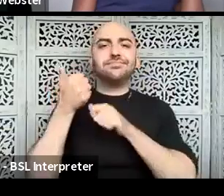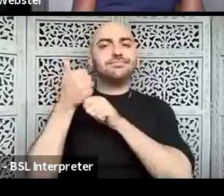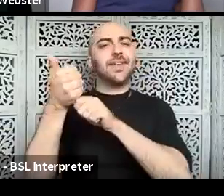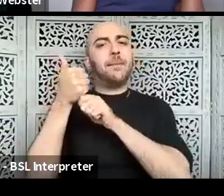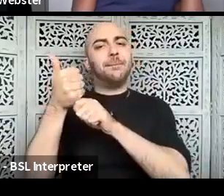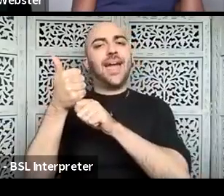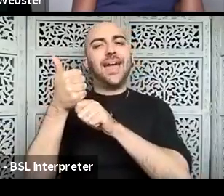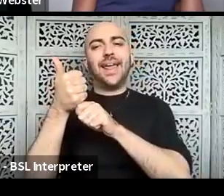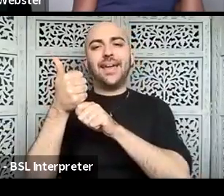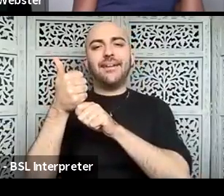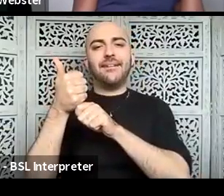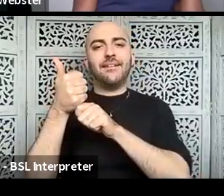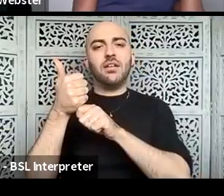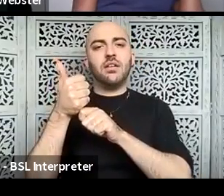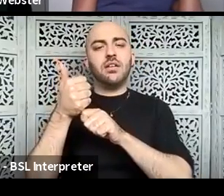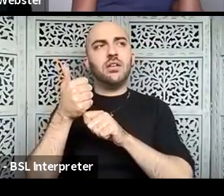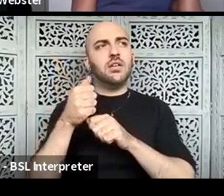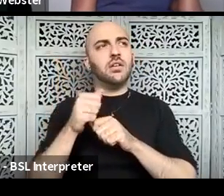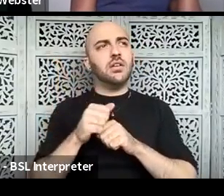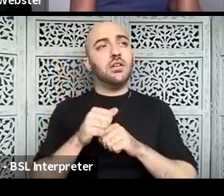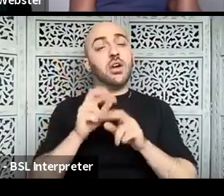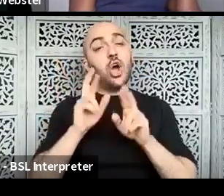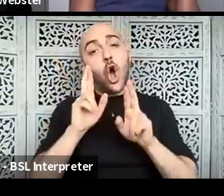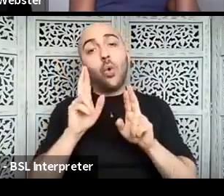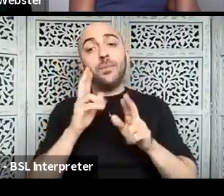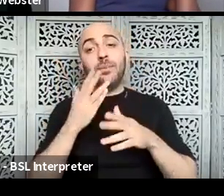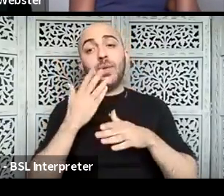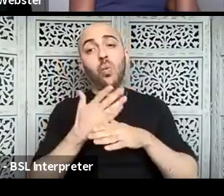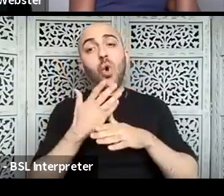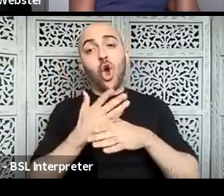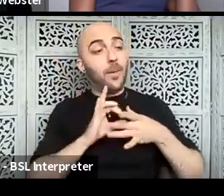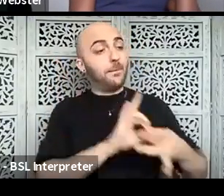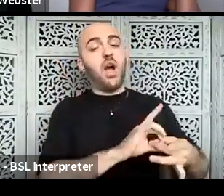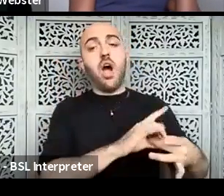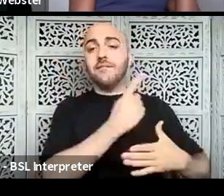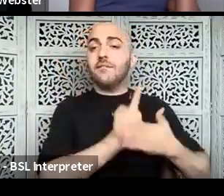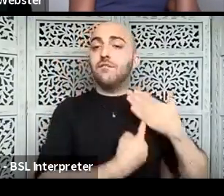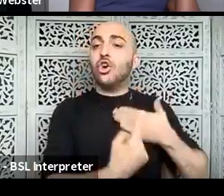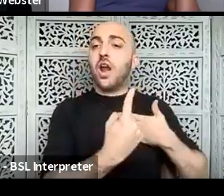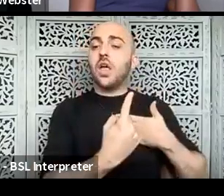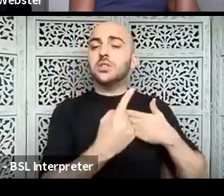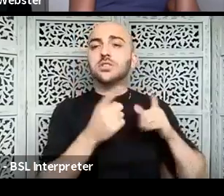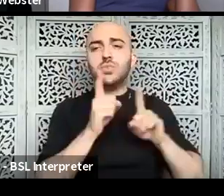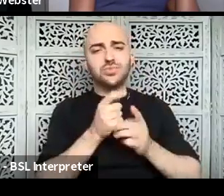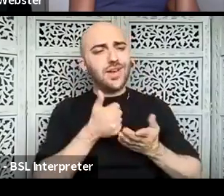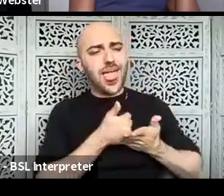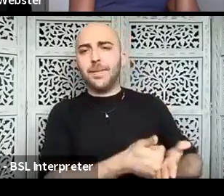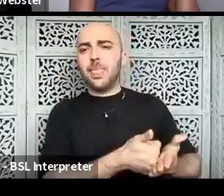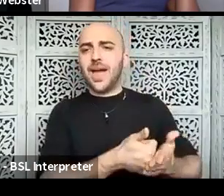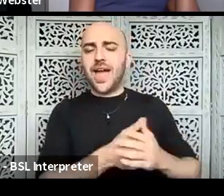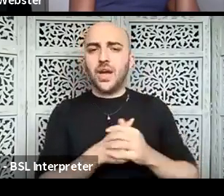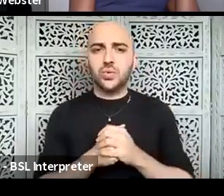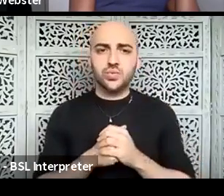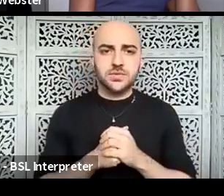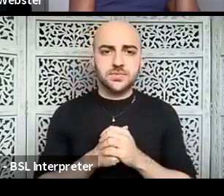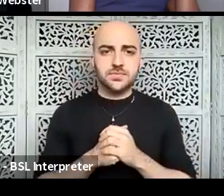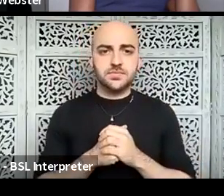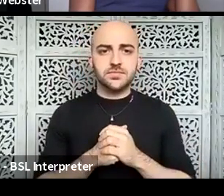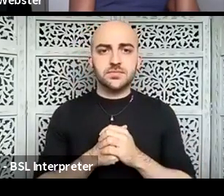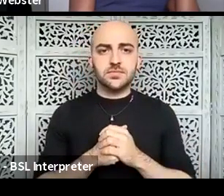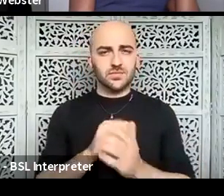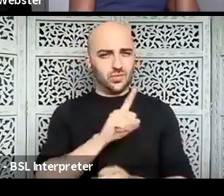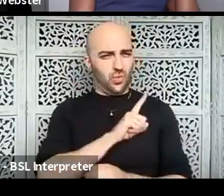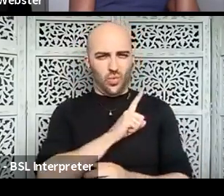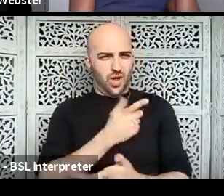sort of working hopefully on behalf of freelancers and sort of helping them out. And I suppose the reason I wanted to do it, I